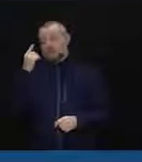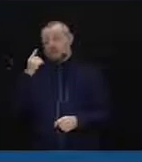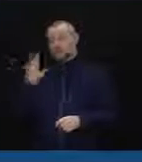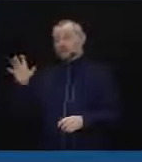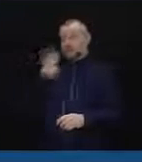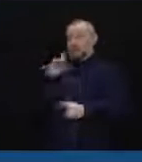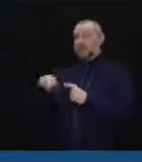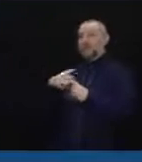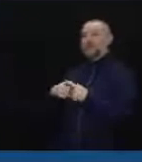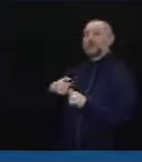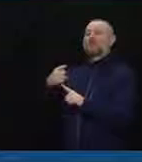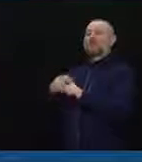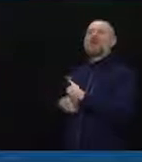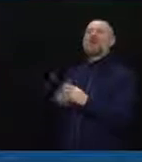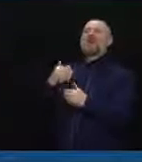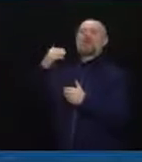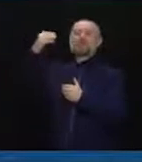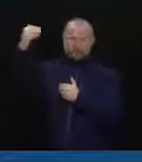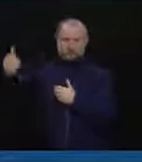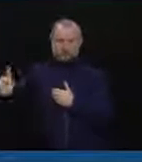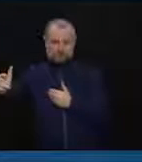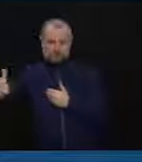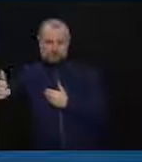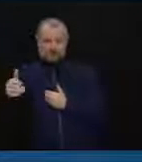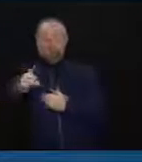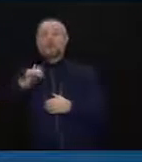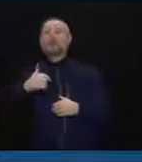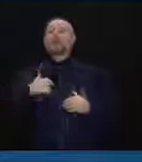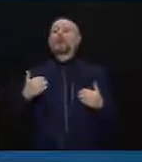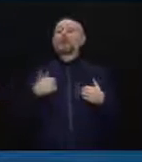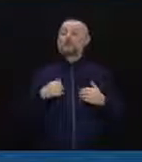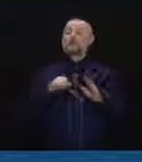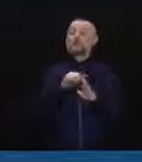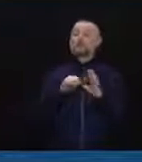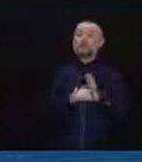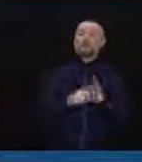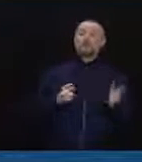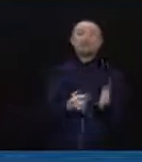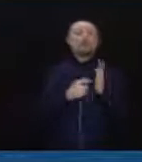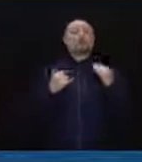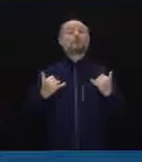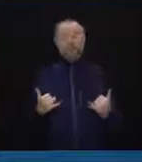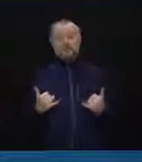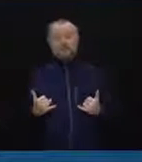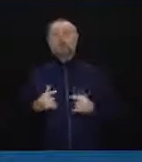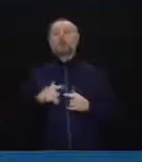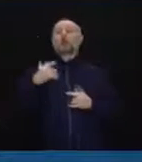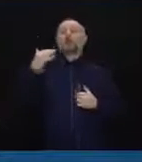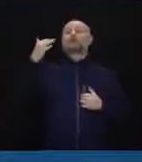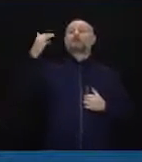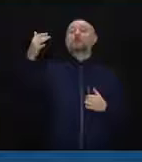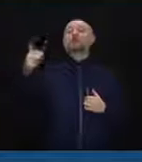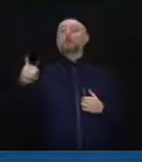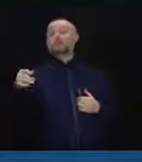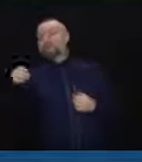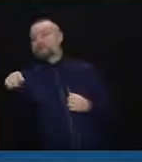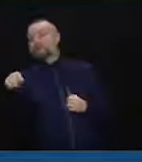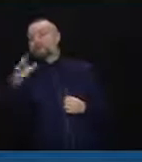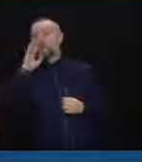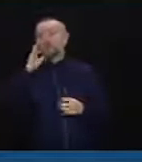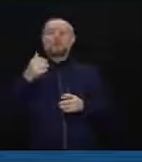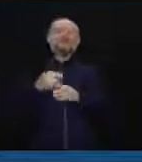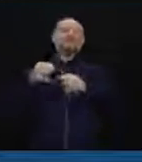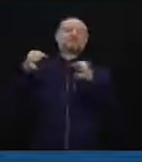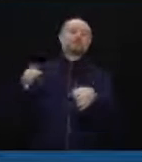statewide requirements that they put in place. And my understanding is then they will decide if they're going to leave it up to the localities,